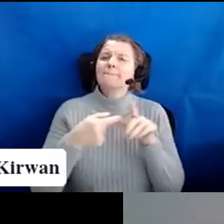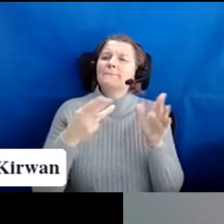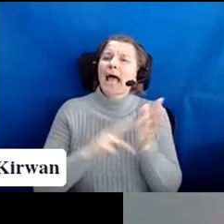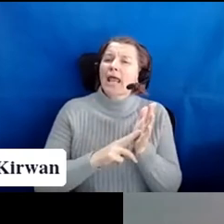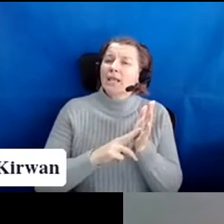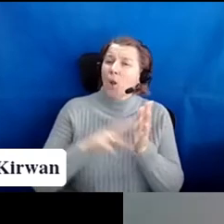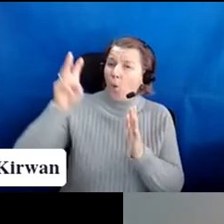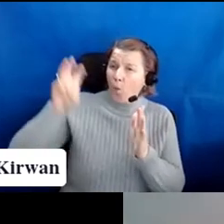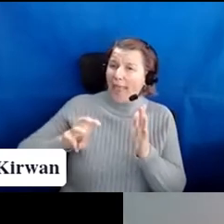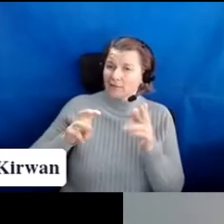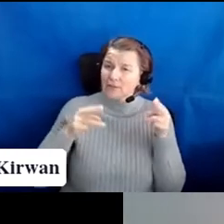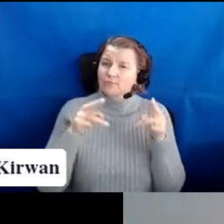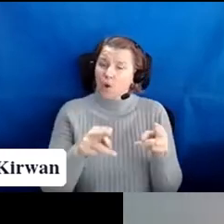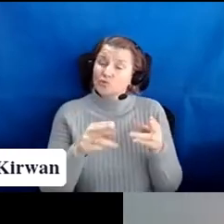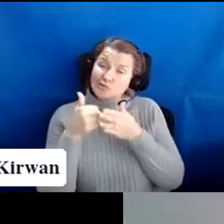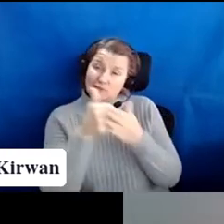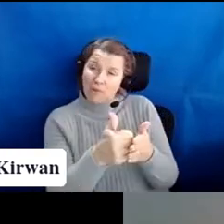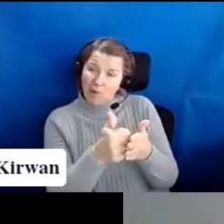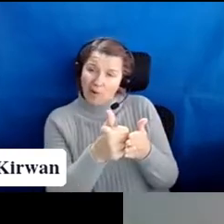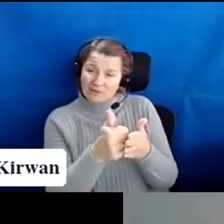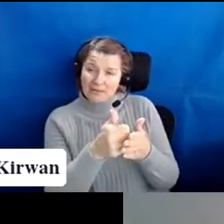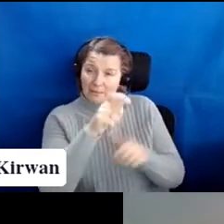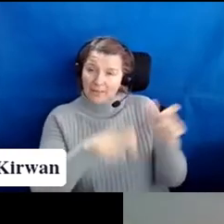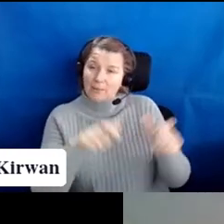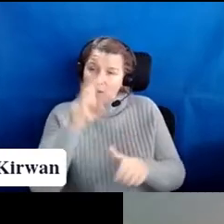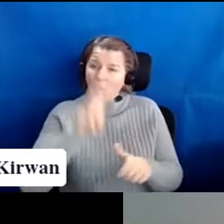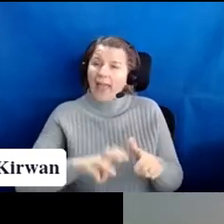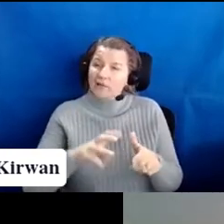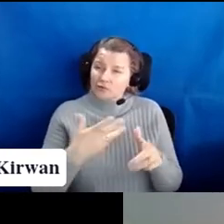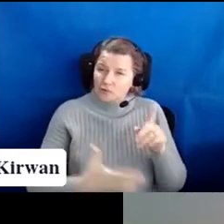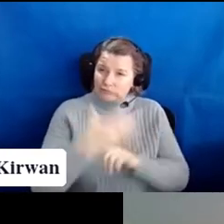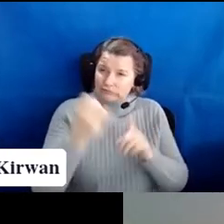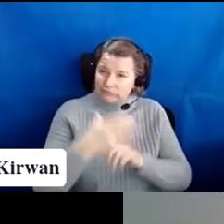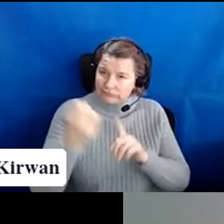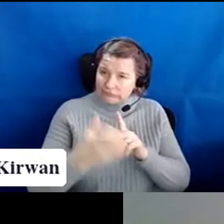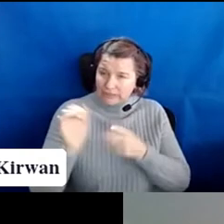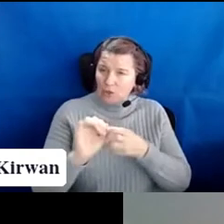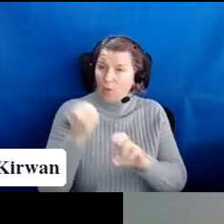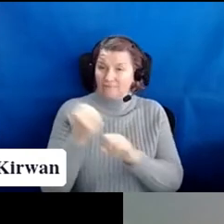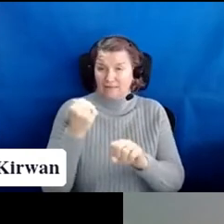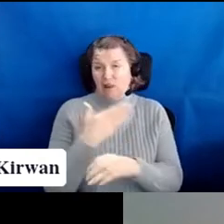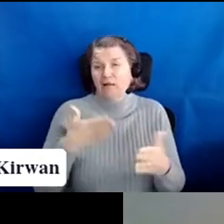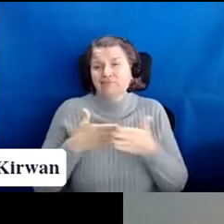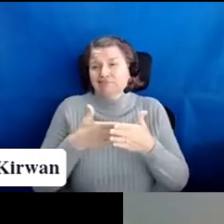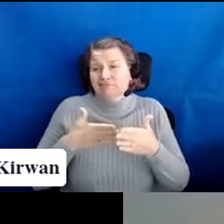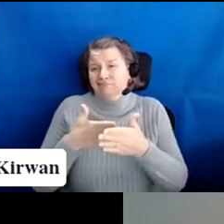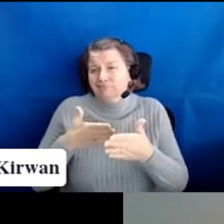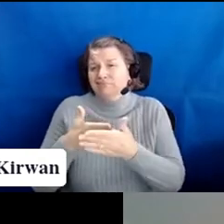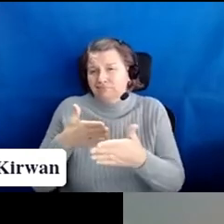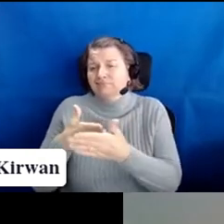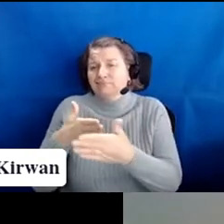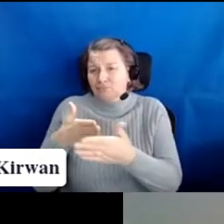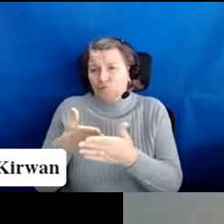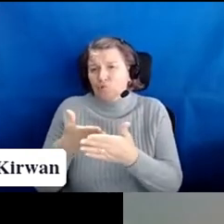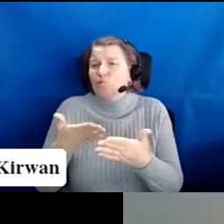to supporting young people to gain qualifications. And the fact that there were many, many barriers for young people to access